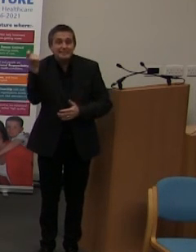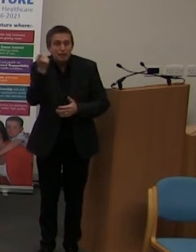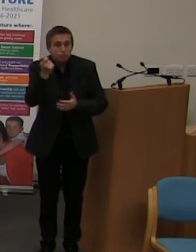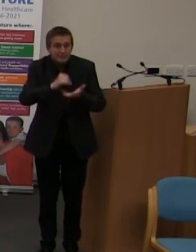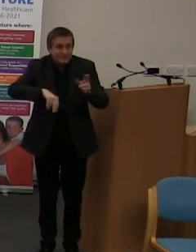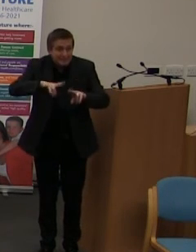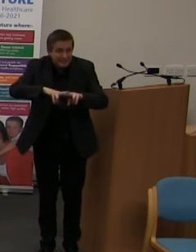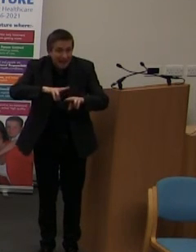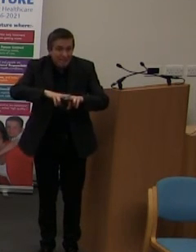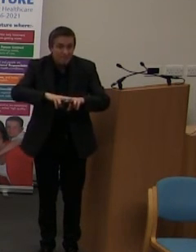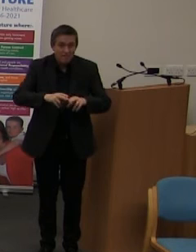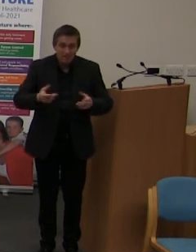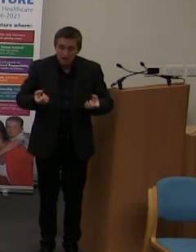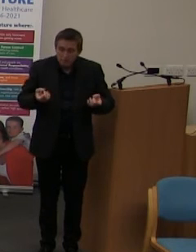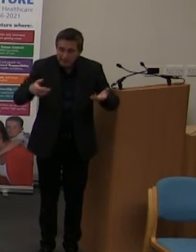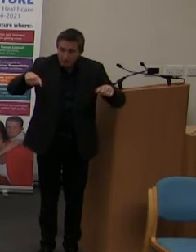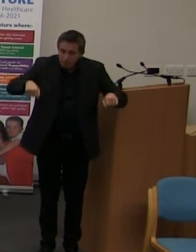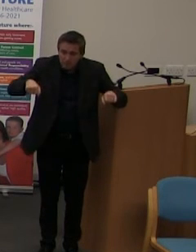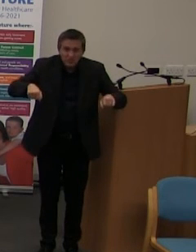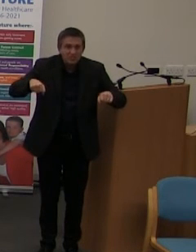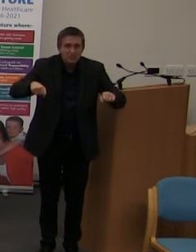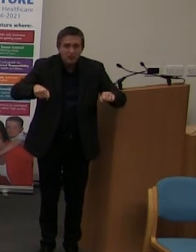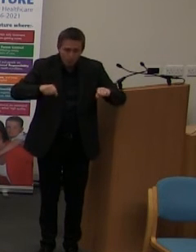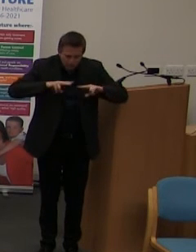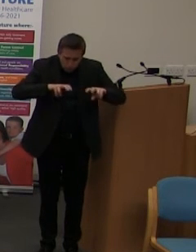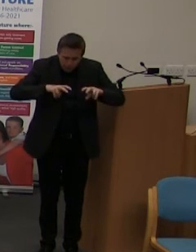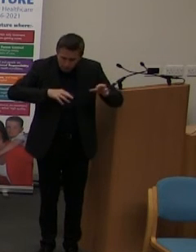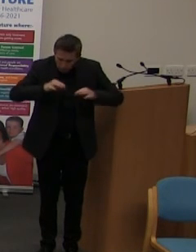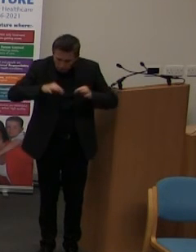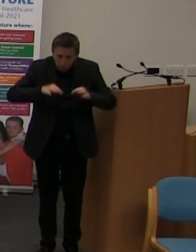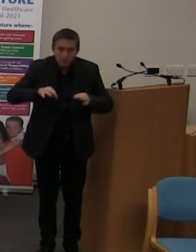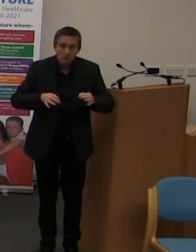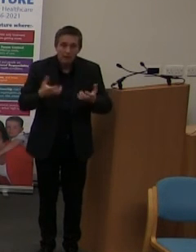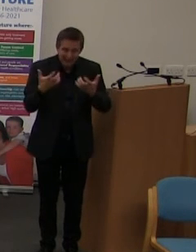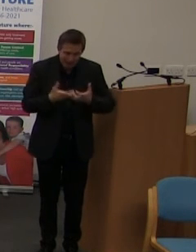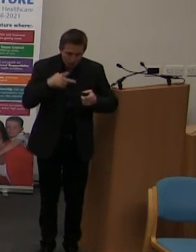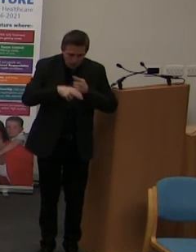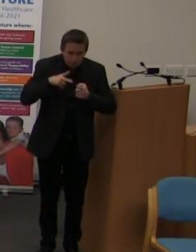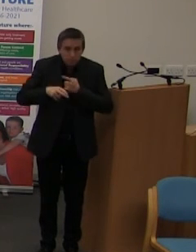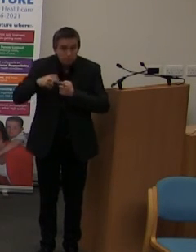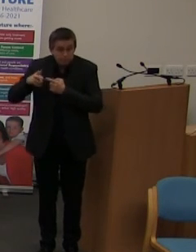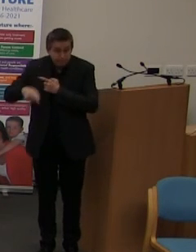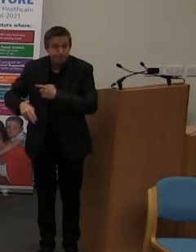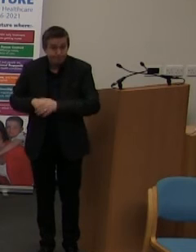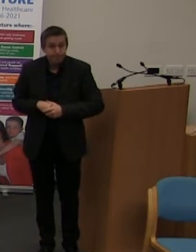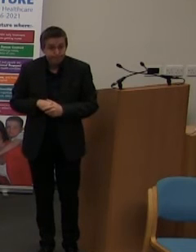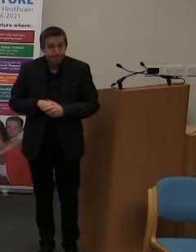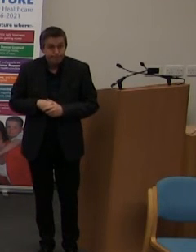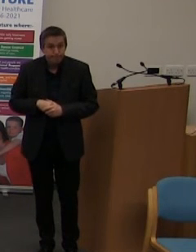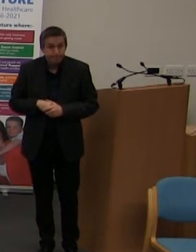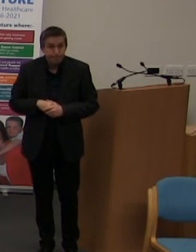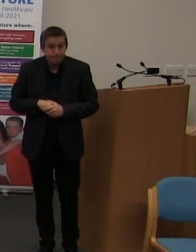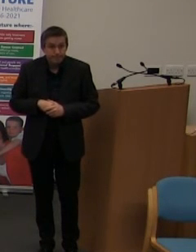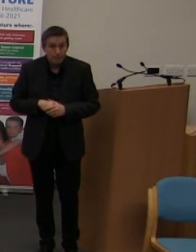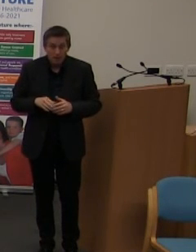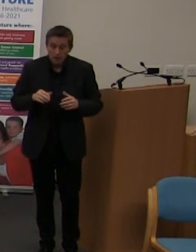our prescribing budgets and things like that, we've tried to do in a systematic way. Are there things that we can do differently? And it's